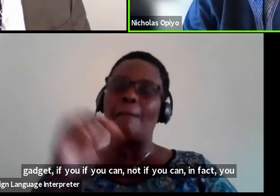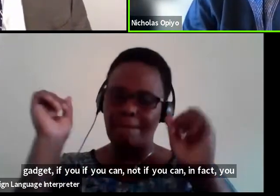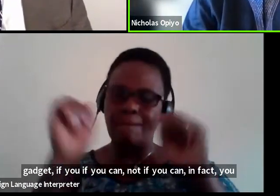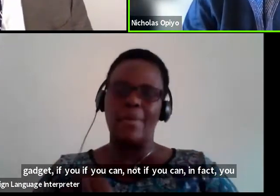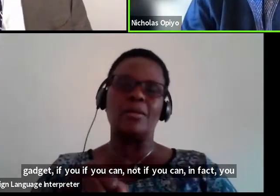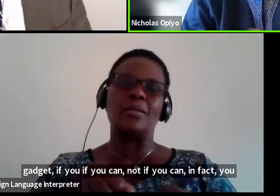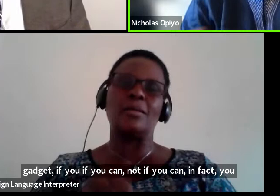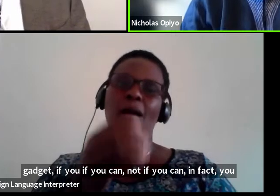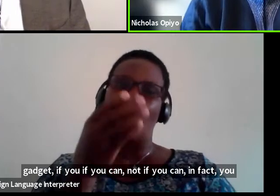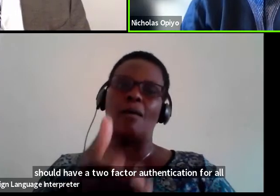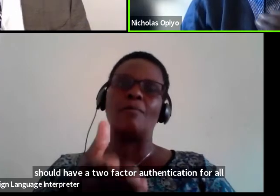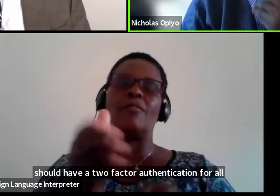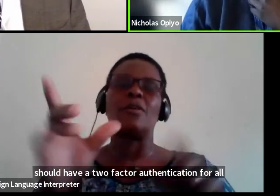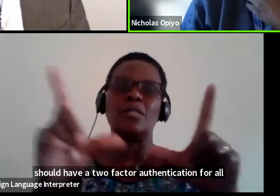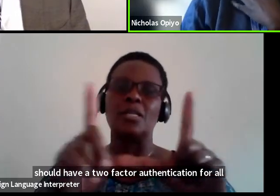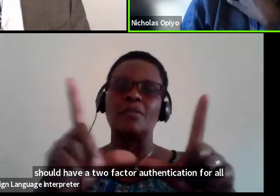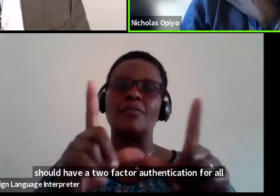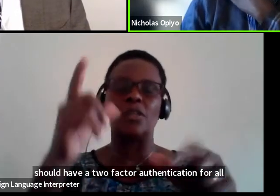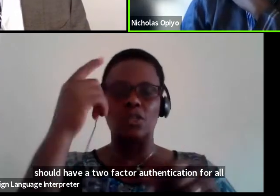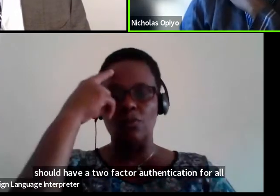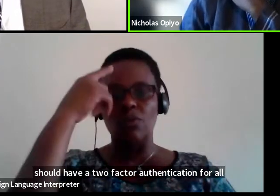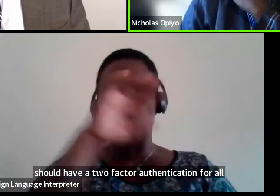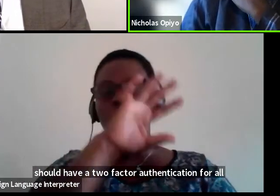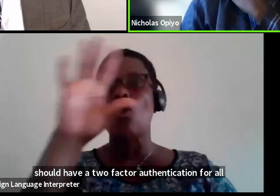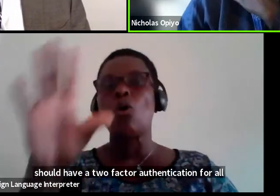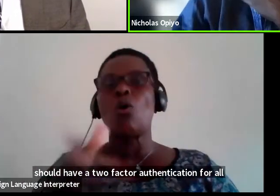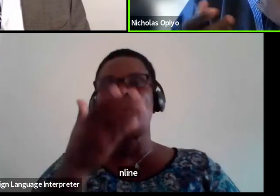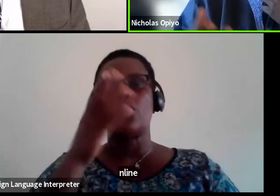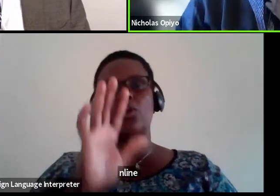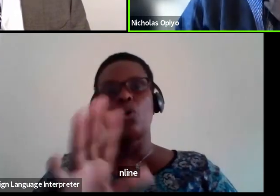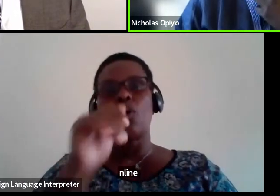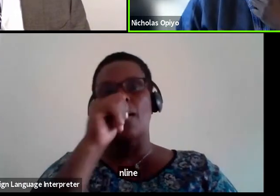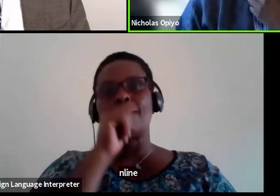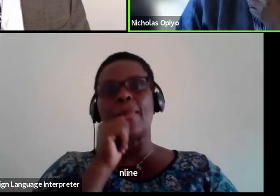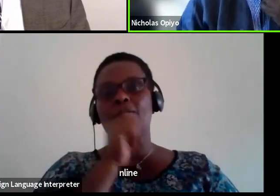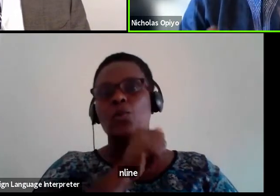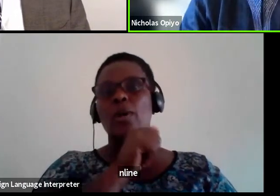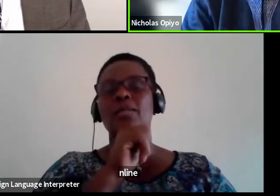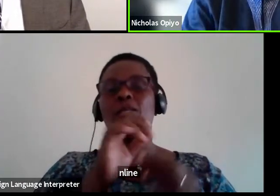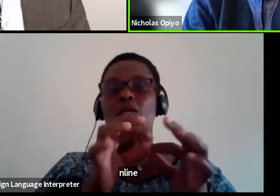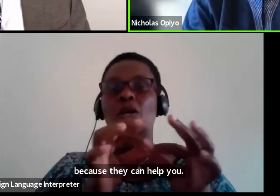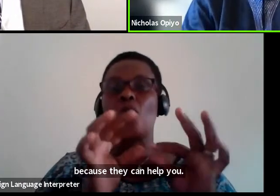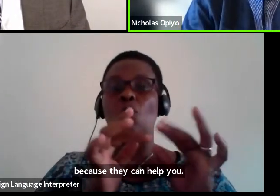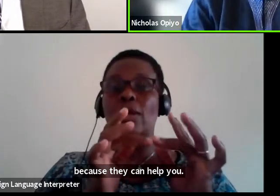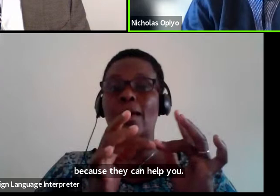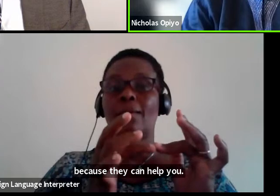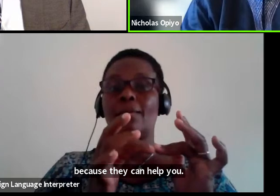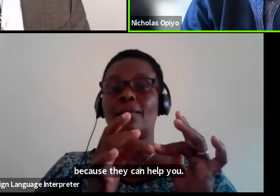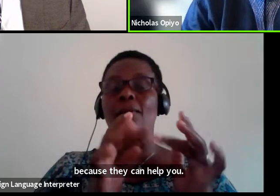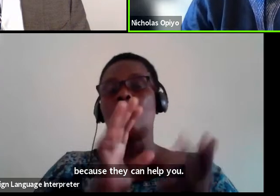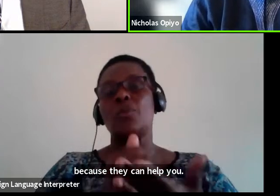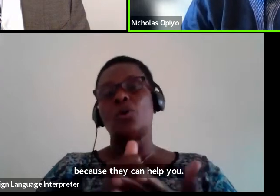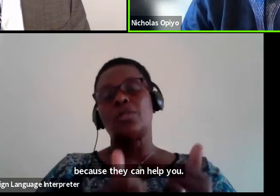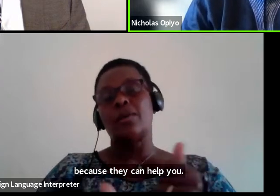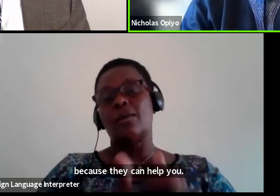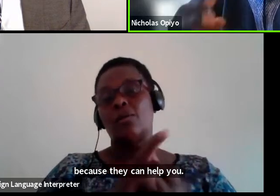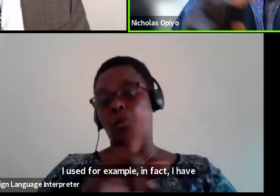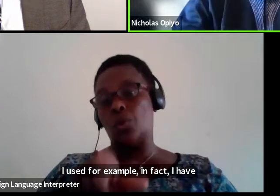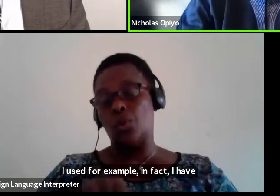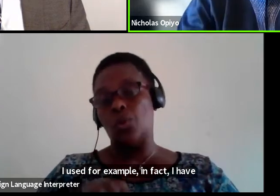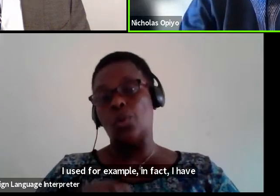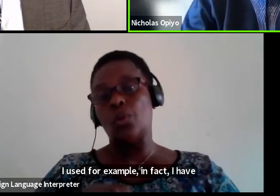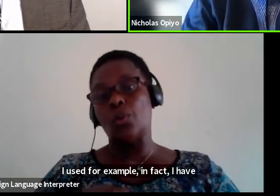authentication for all your passwords online, because they can help you. I use, for example, in fact, I